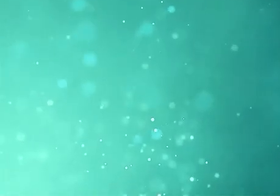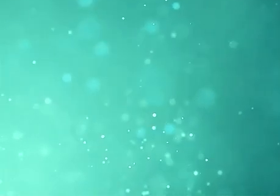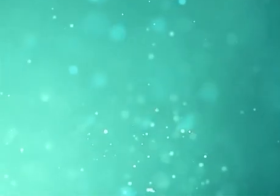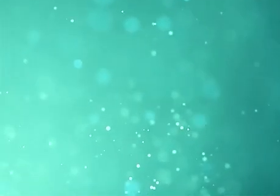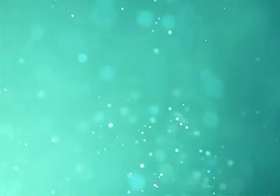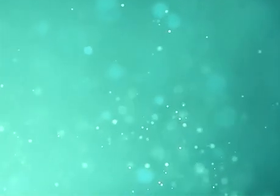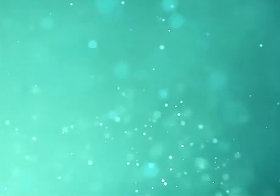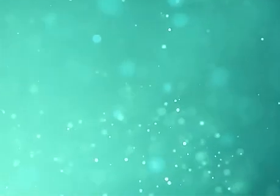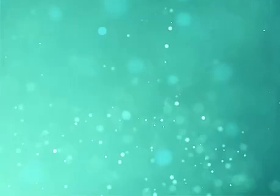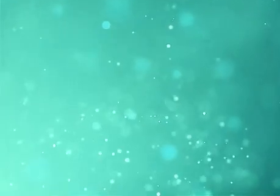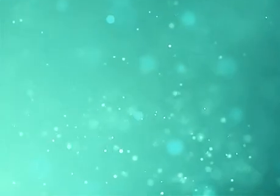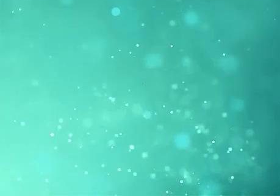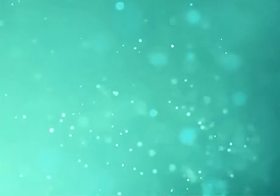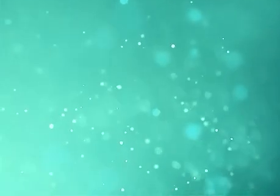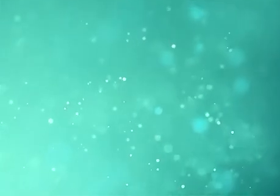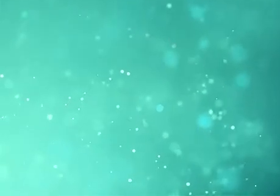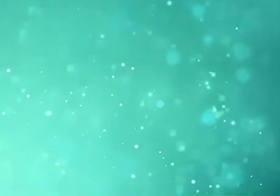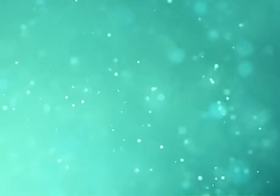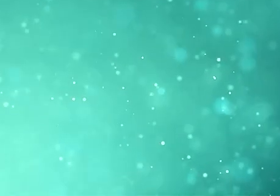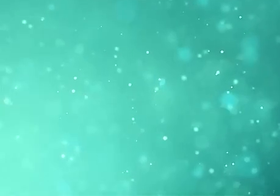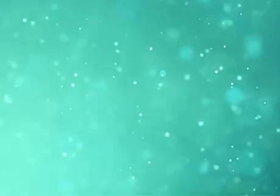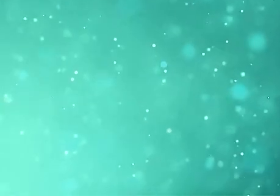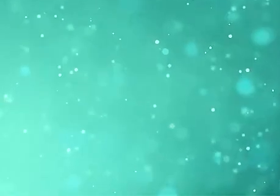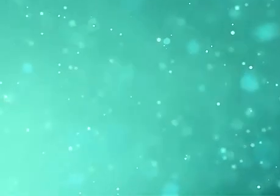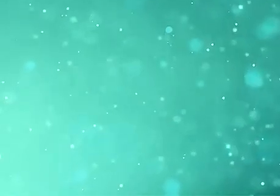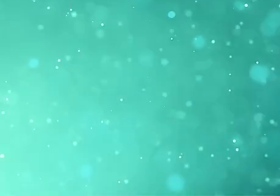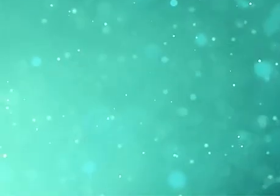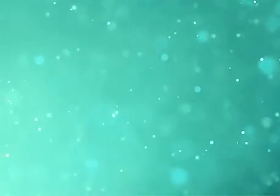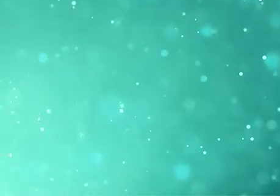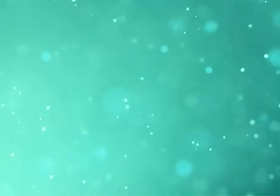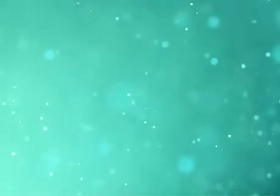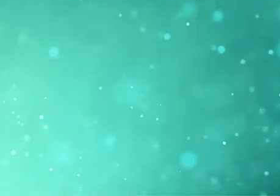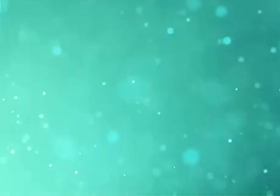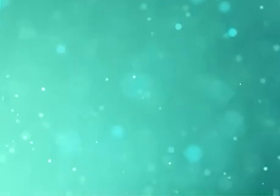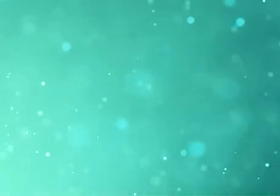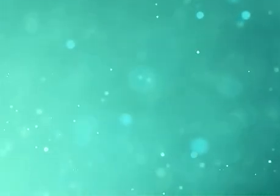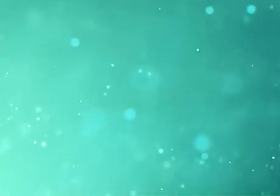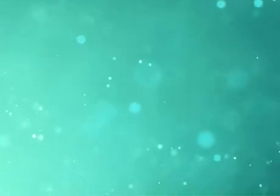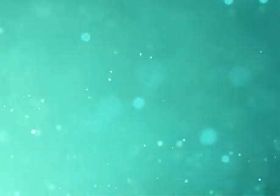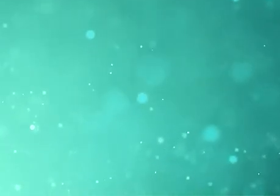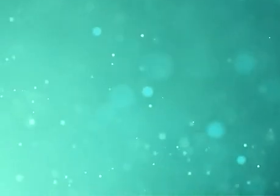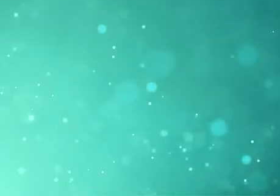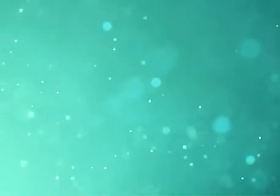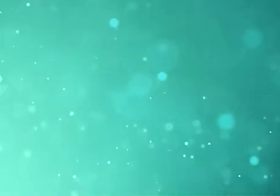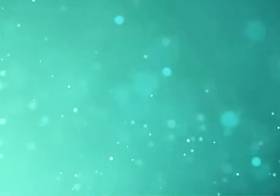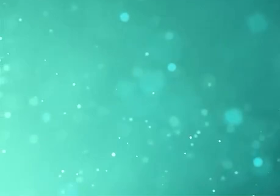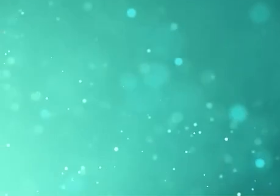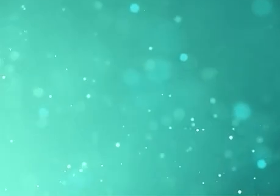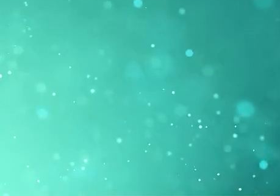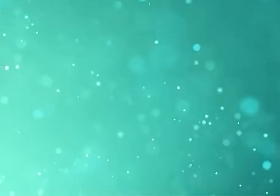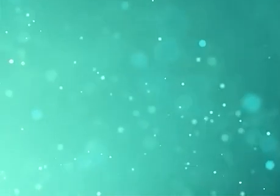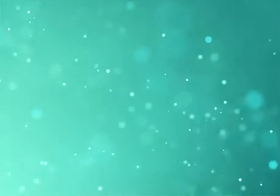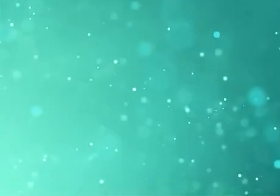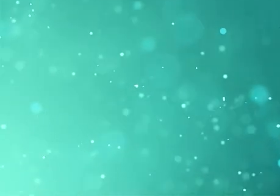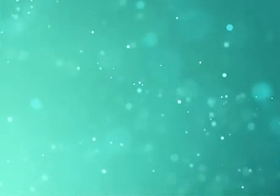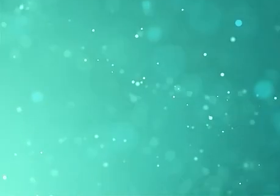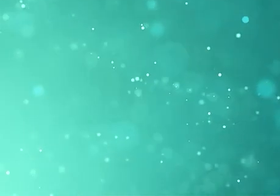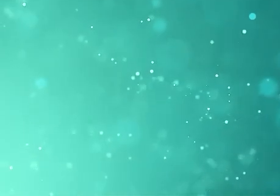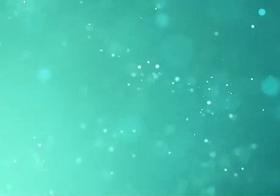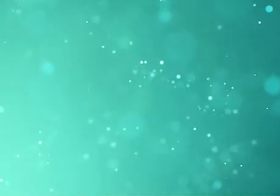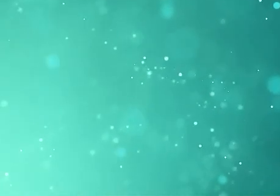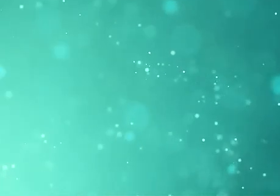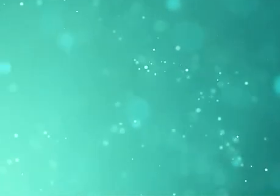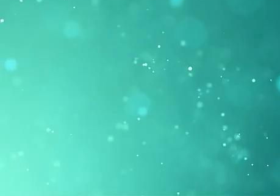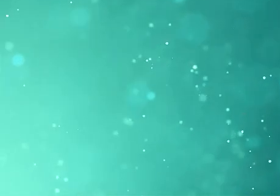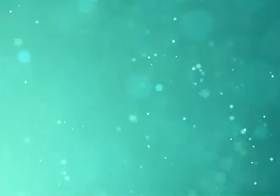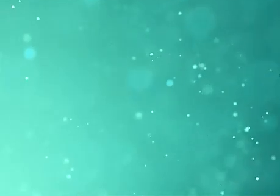stand over them, since they are of two kinds, either your brethren in religion or your likes in